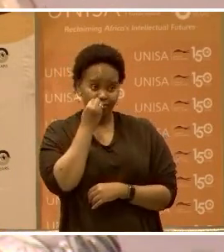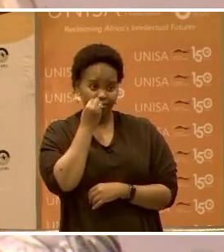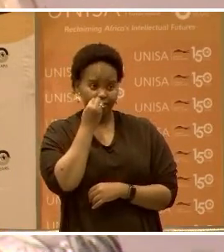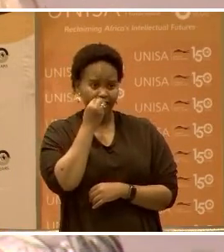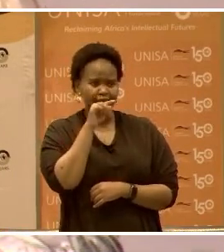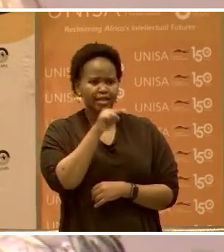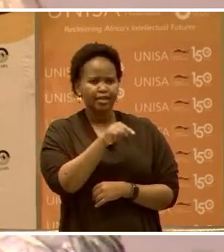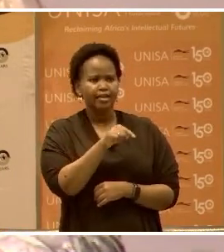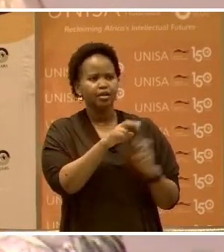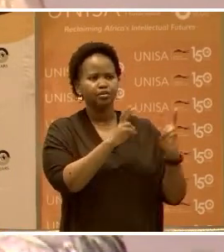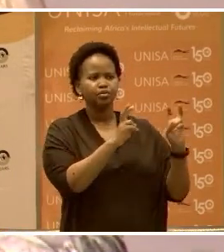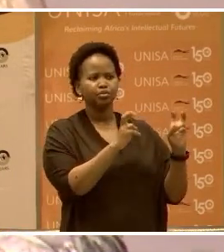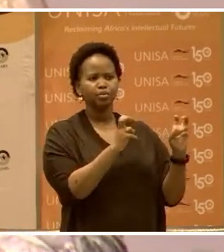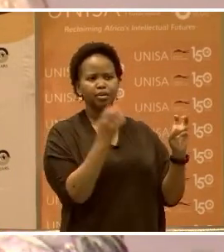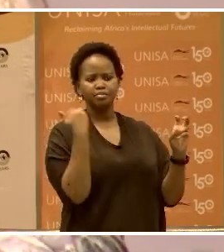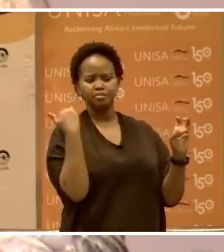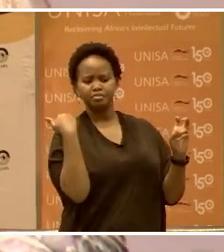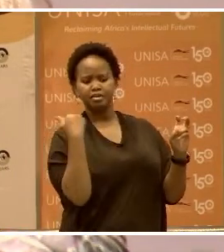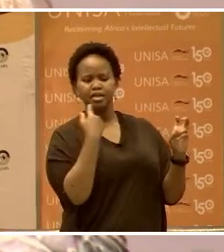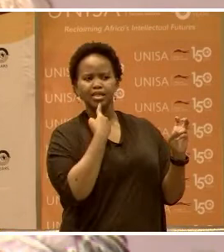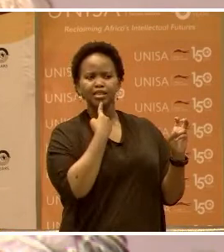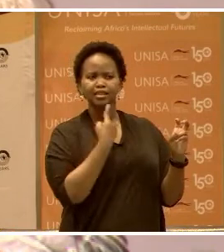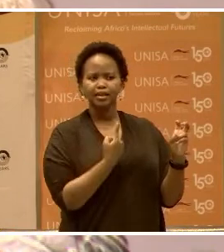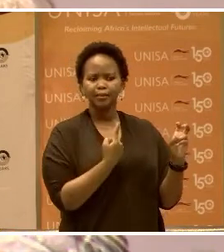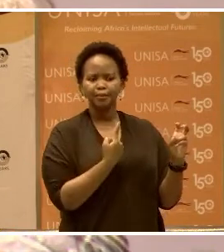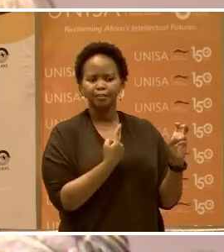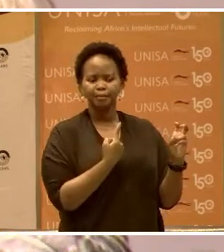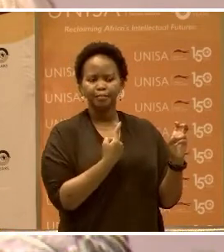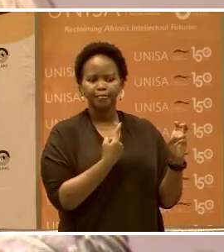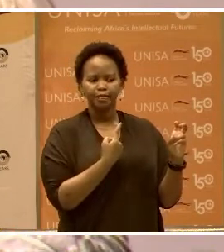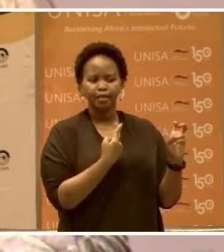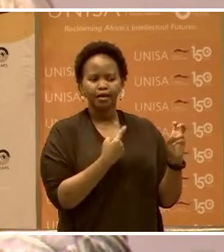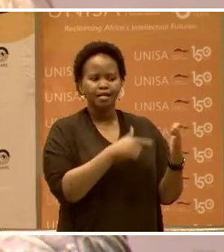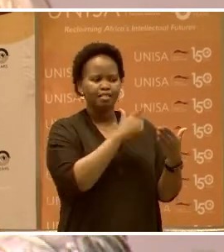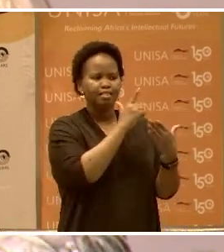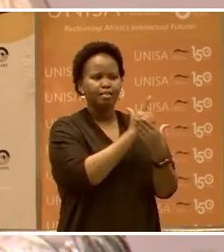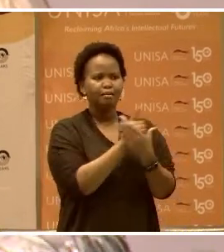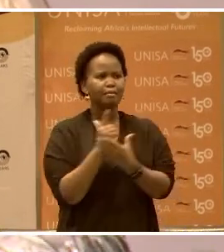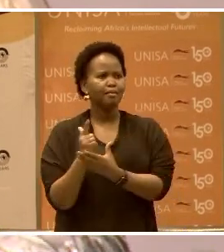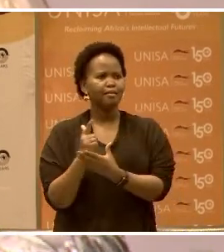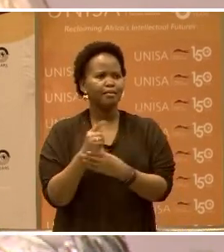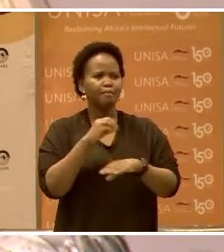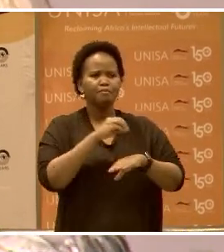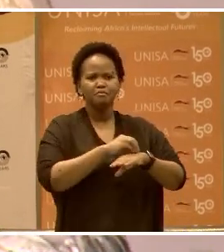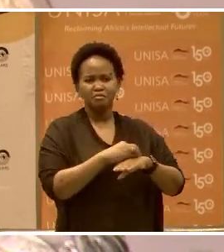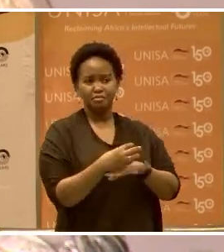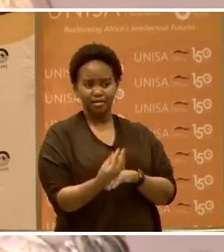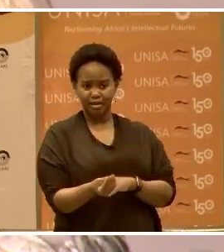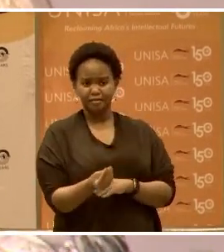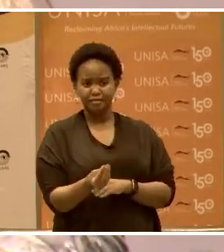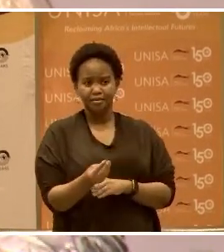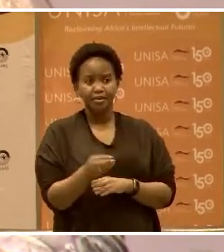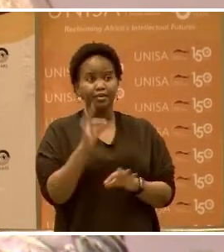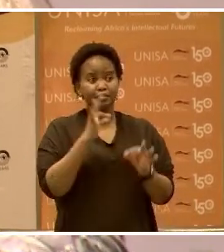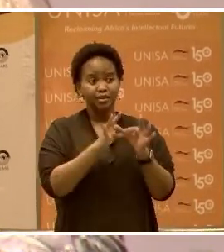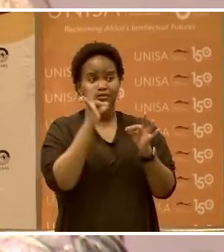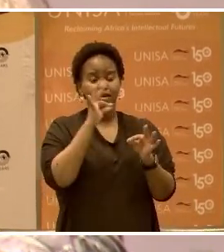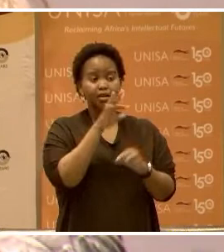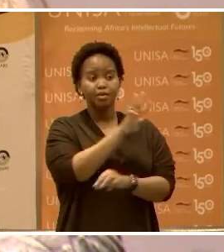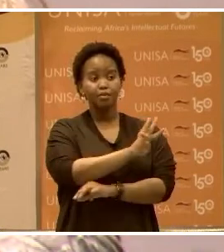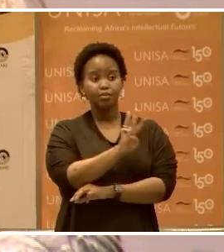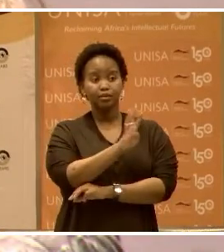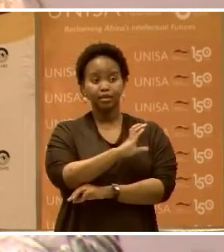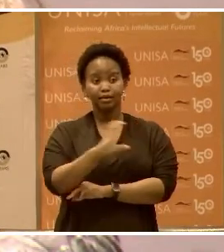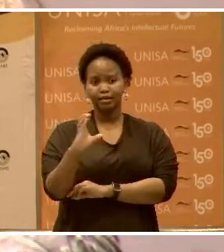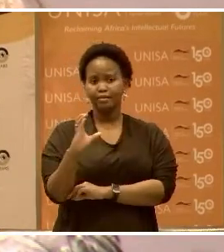on the struggles that libraries are facing, especially in the Western Cape, with the huge amount